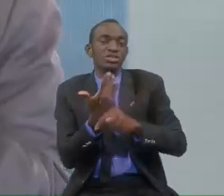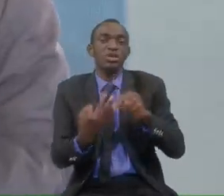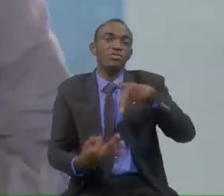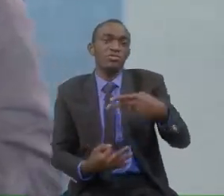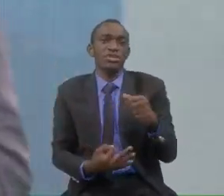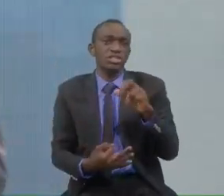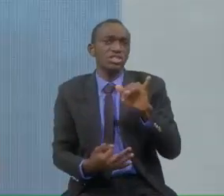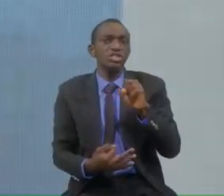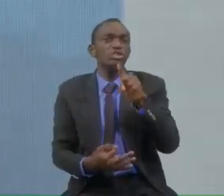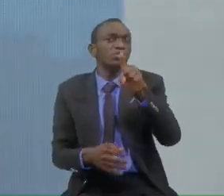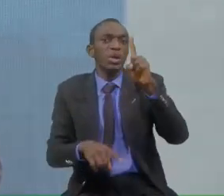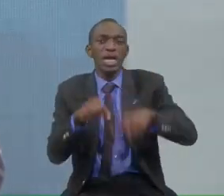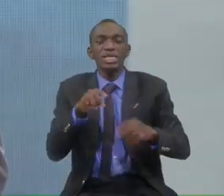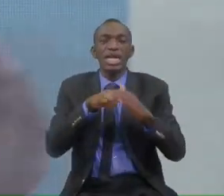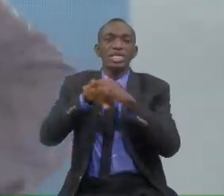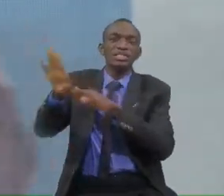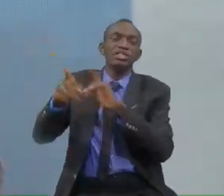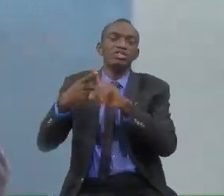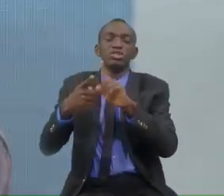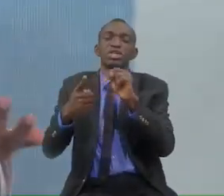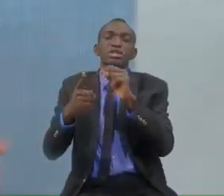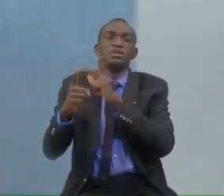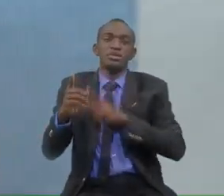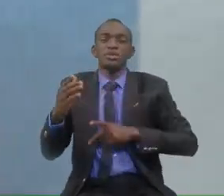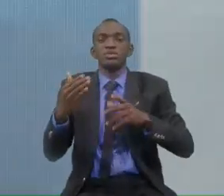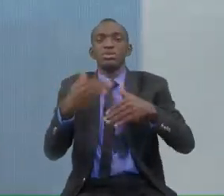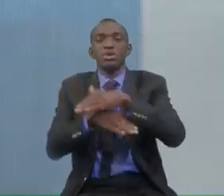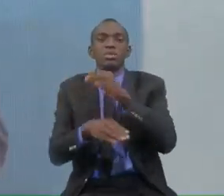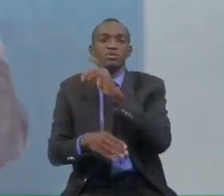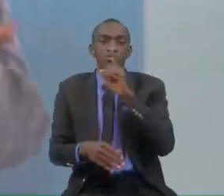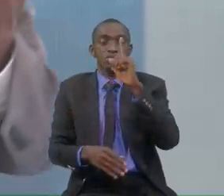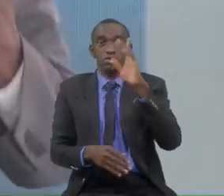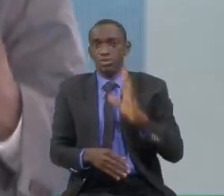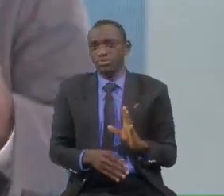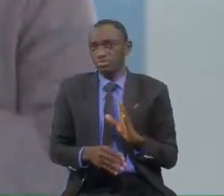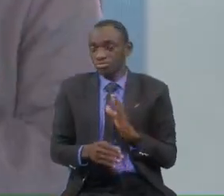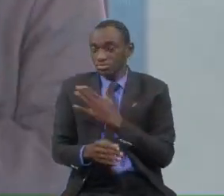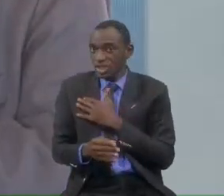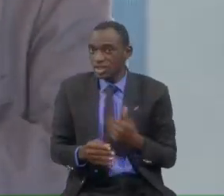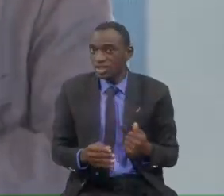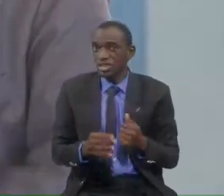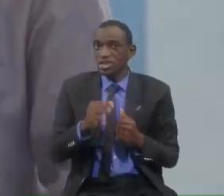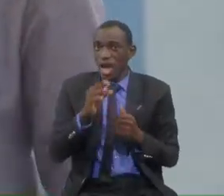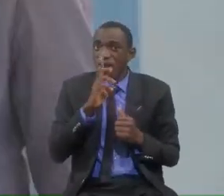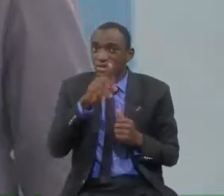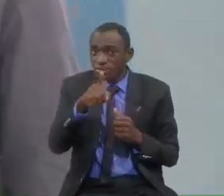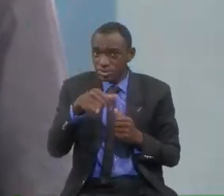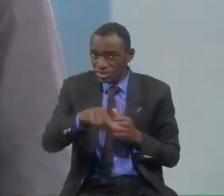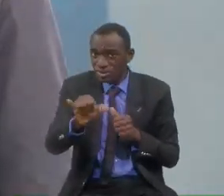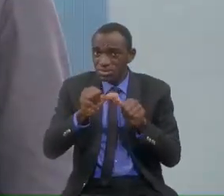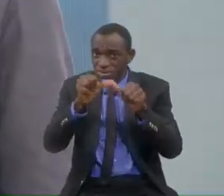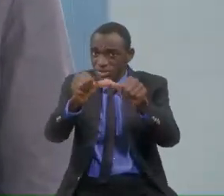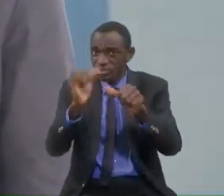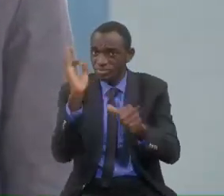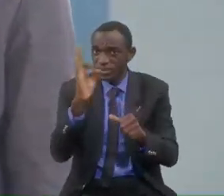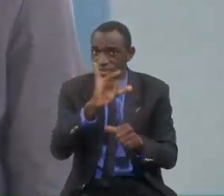still coming from your mouth, and well, because you want those rich people to come, you want